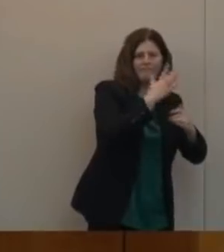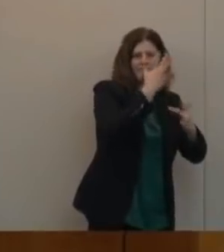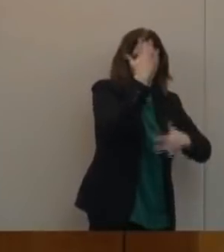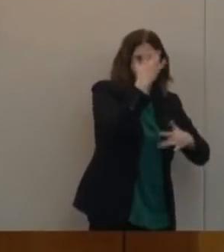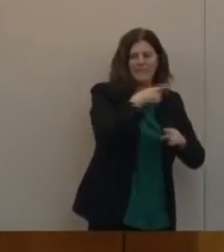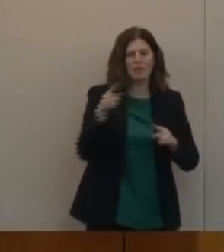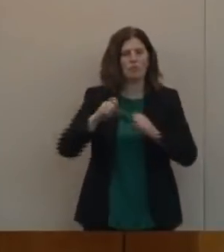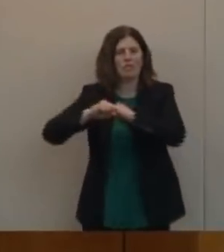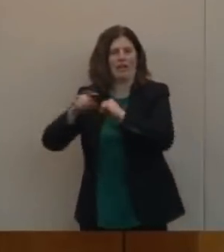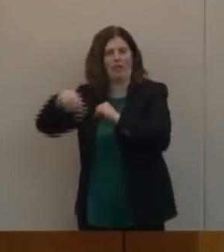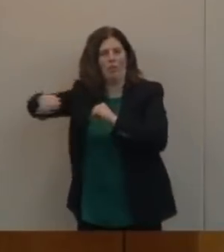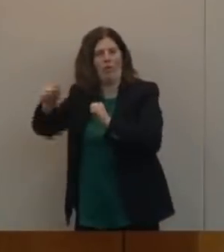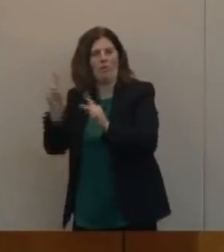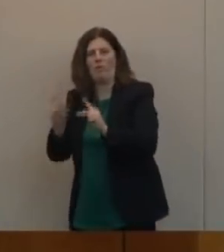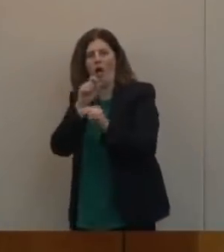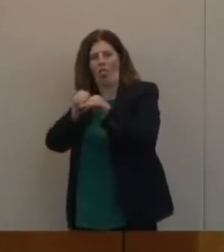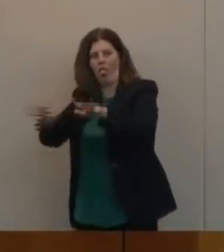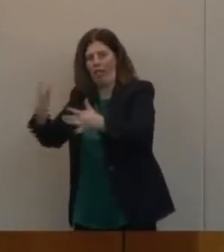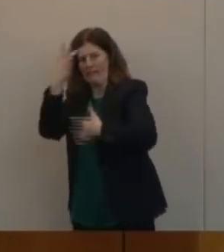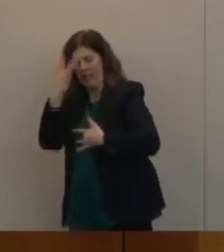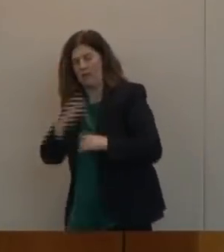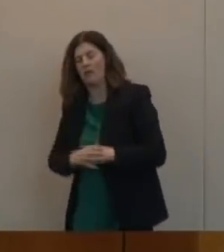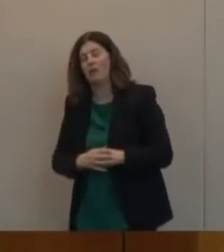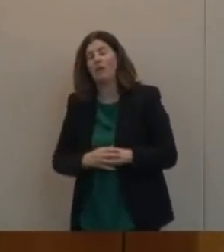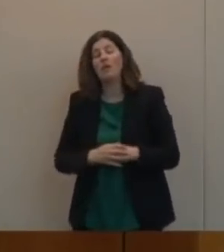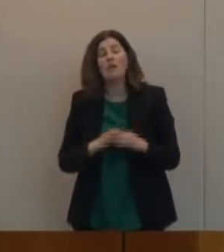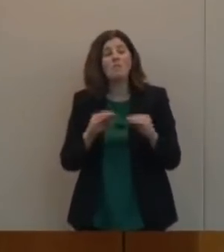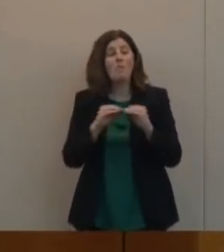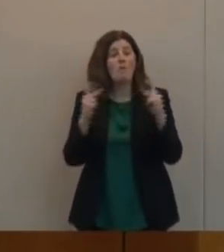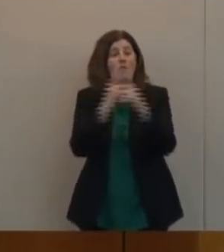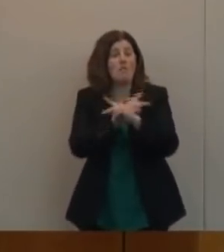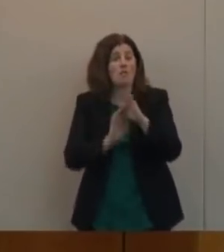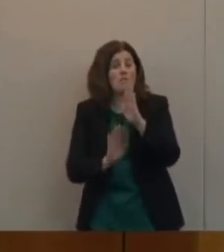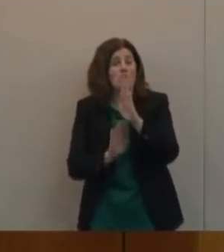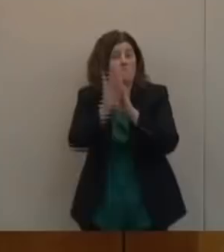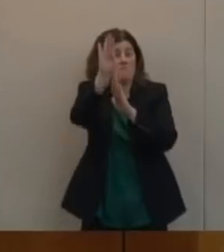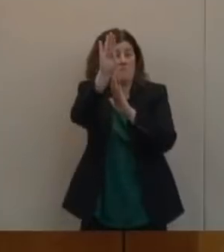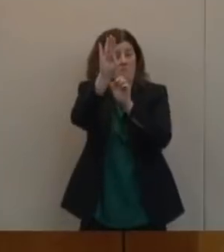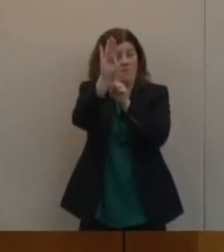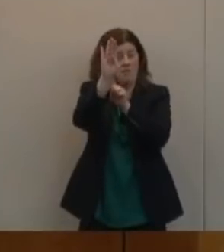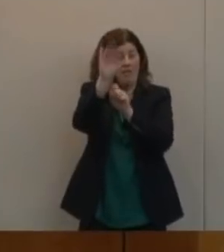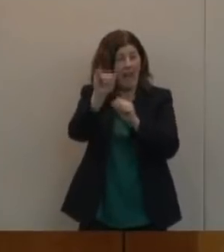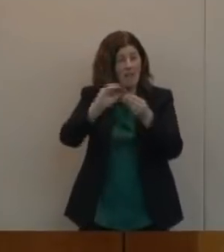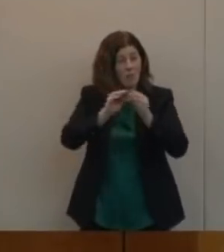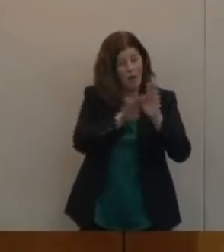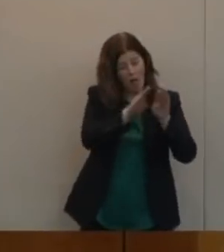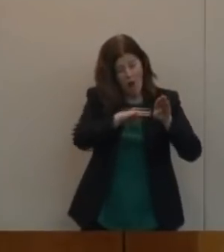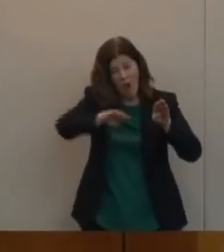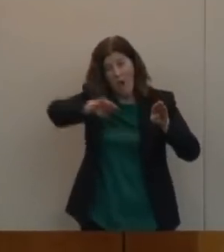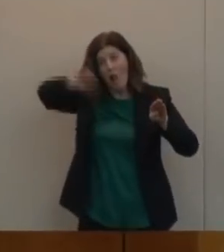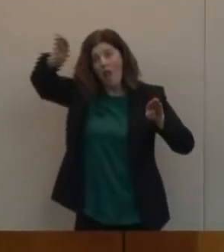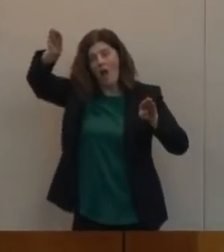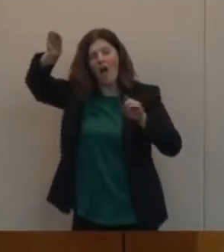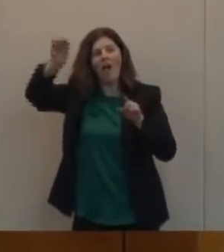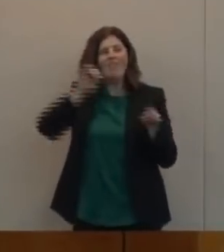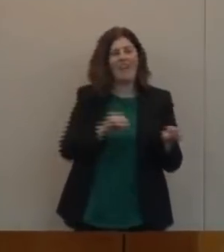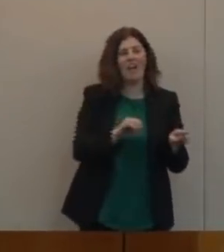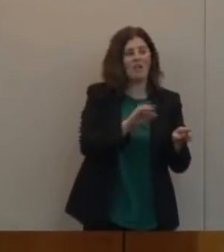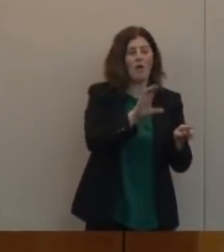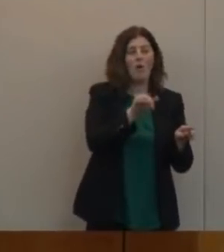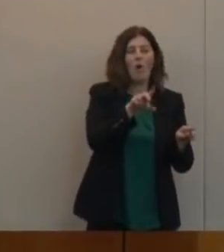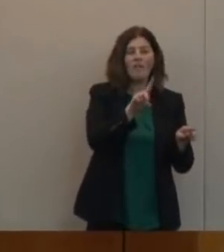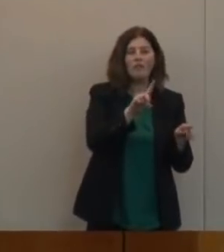home. But more importantly, during the surge, that COVID-only nursing home will be taking folks out of the